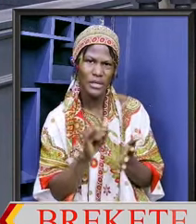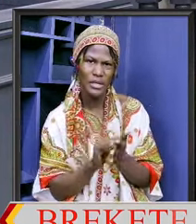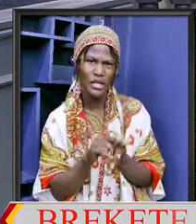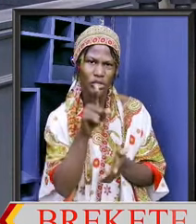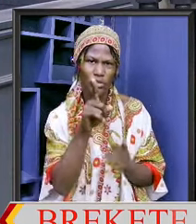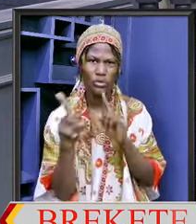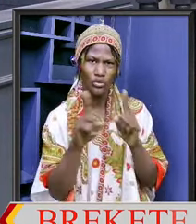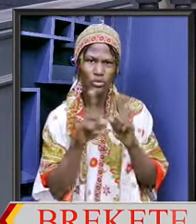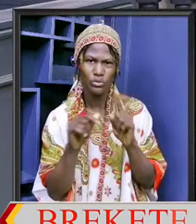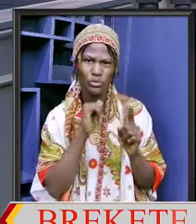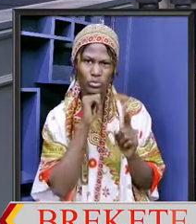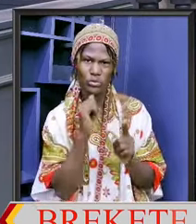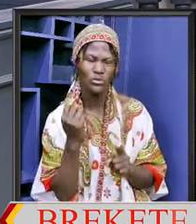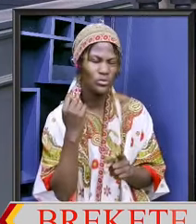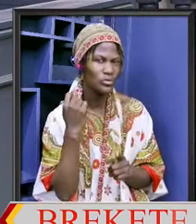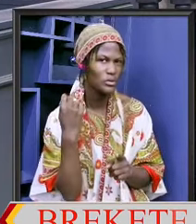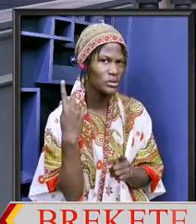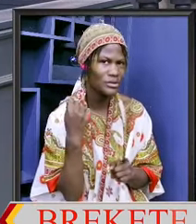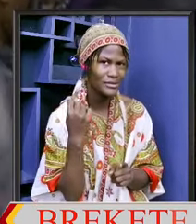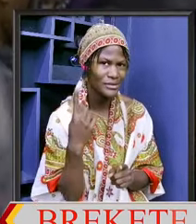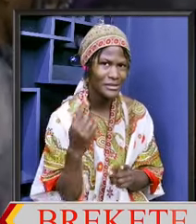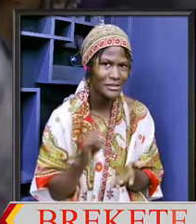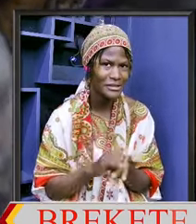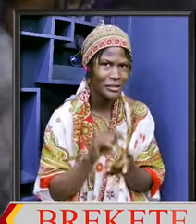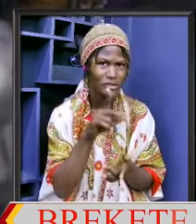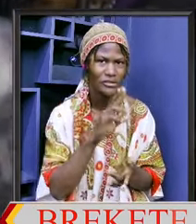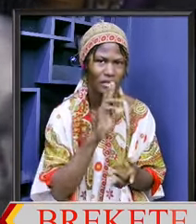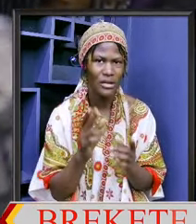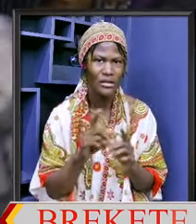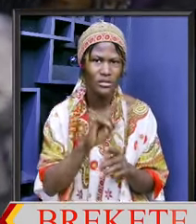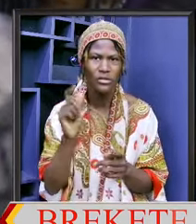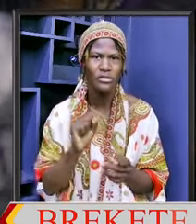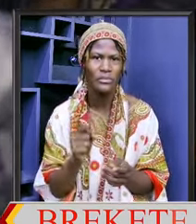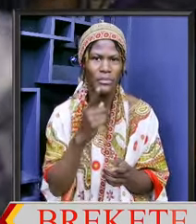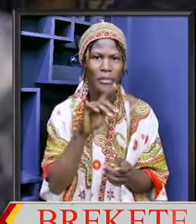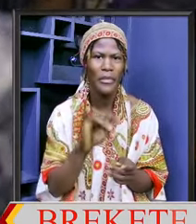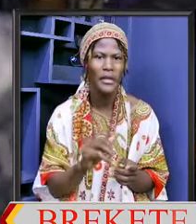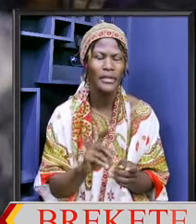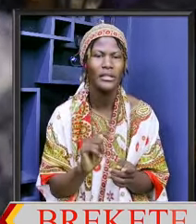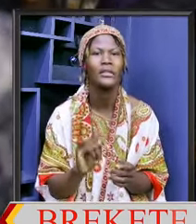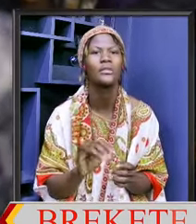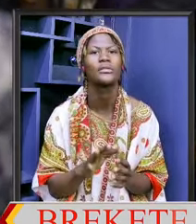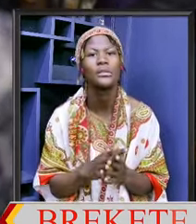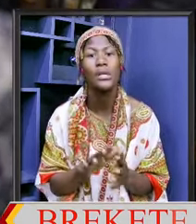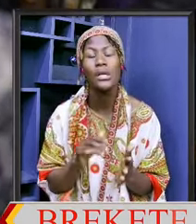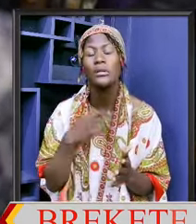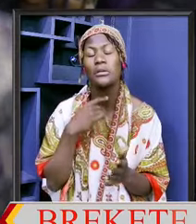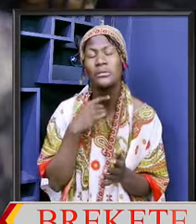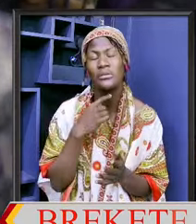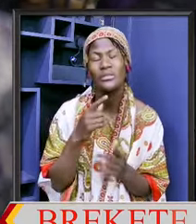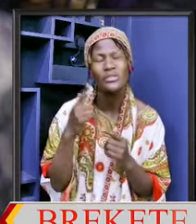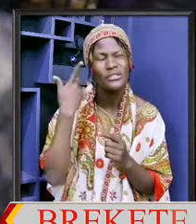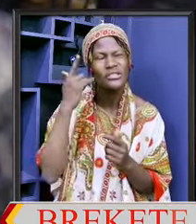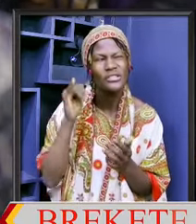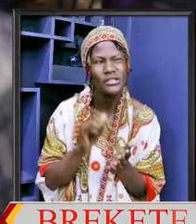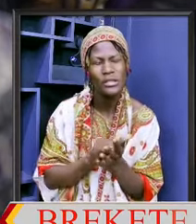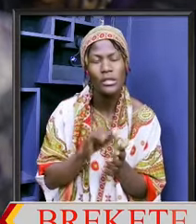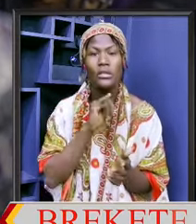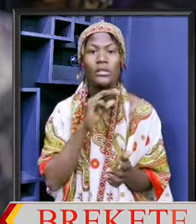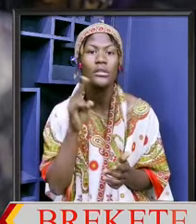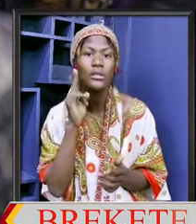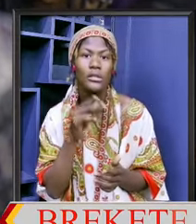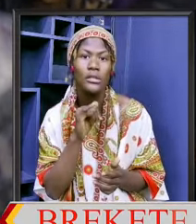no understand, say you dey suspect. You know they enough. Let's assume him say he dey ignorant of the